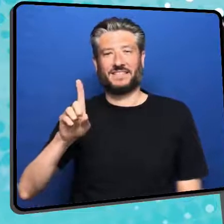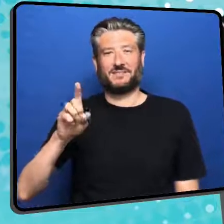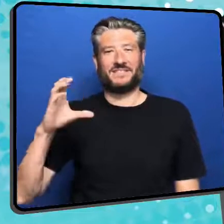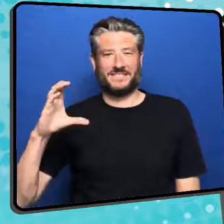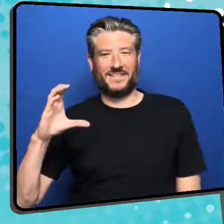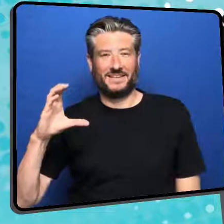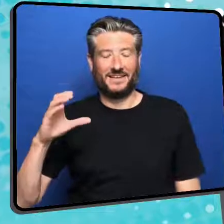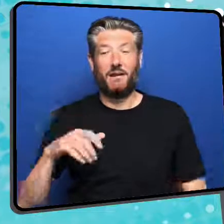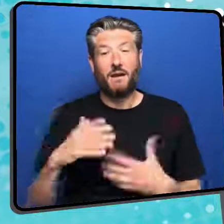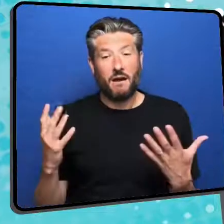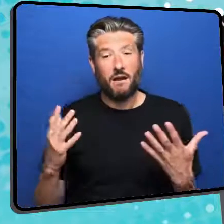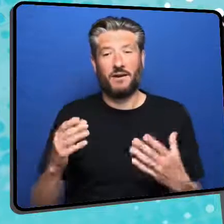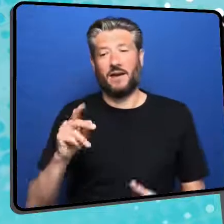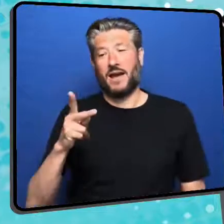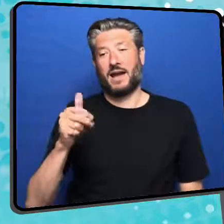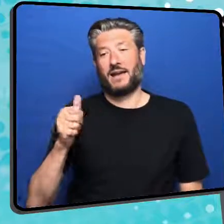Conference.